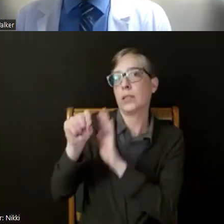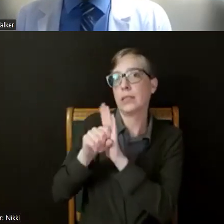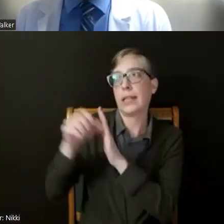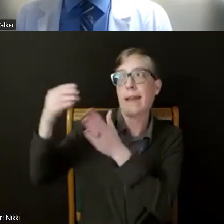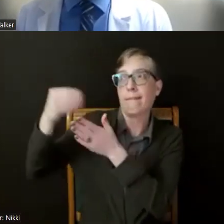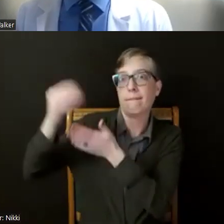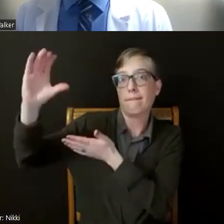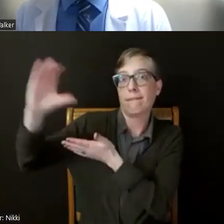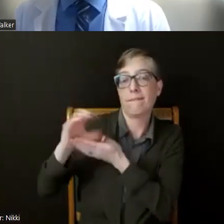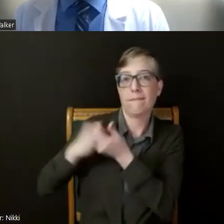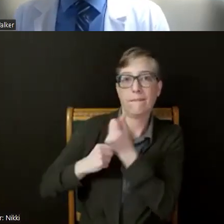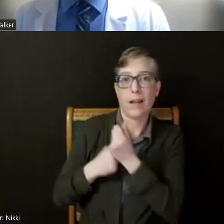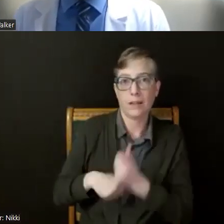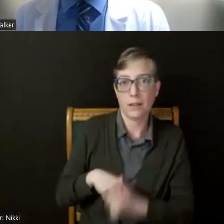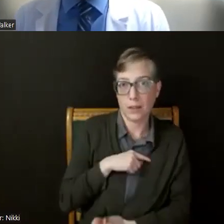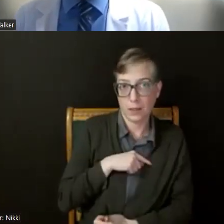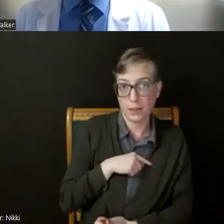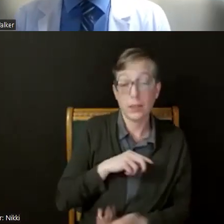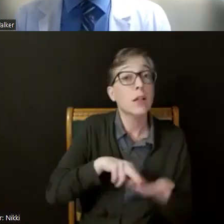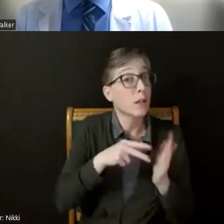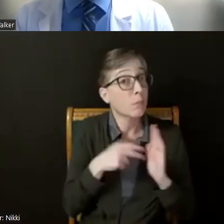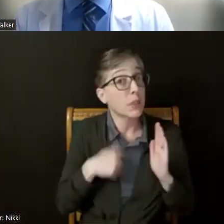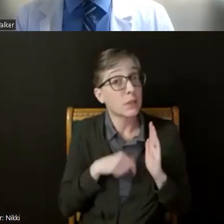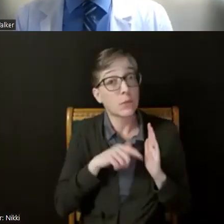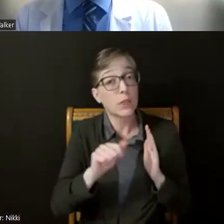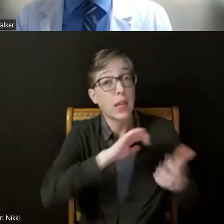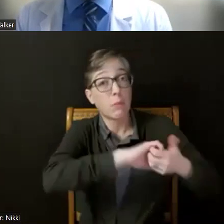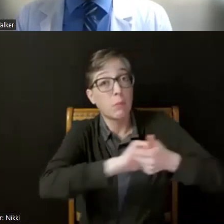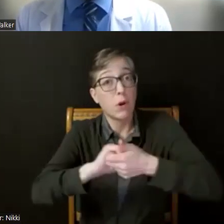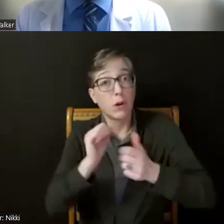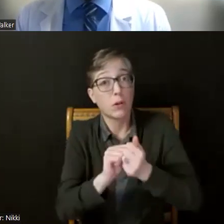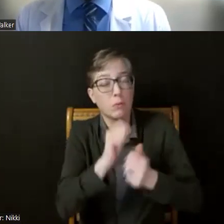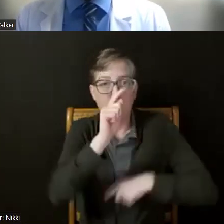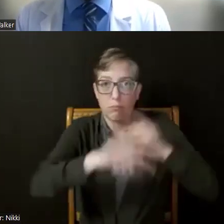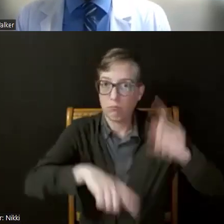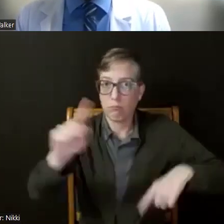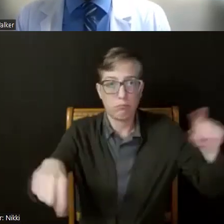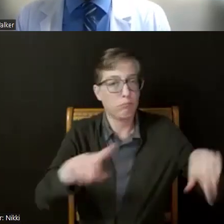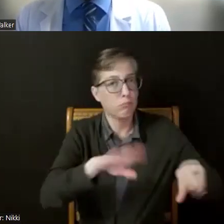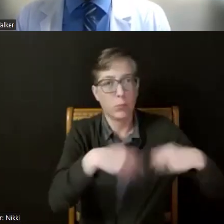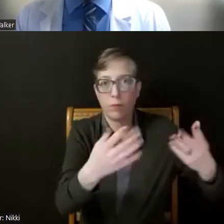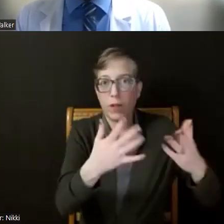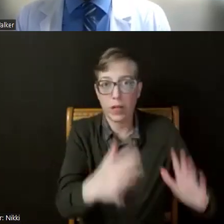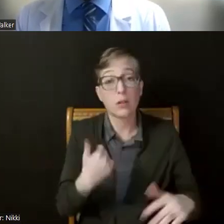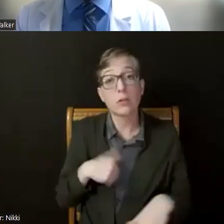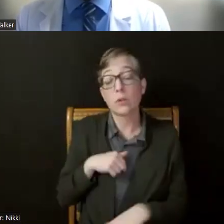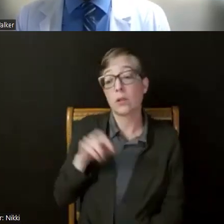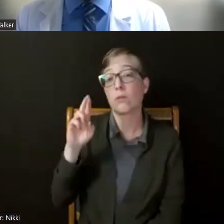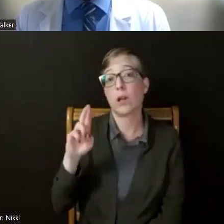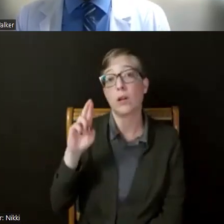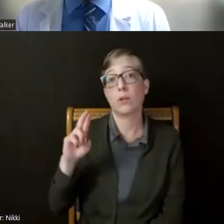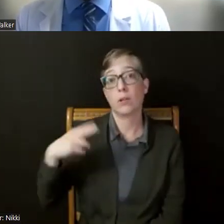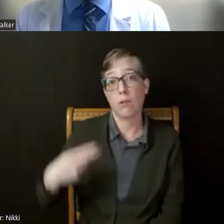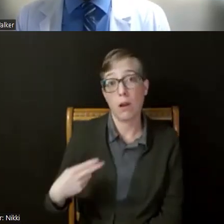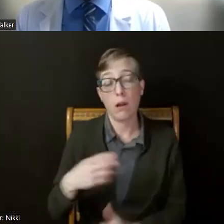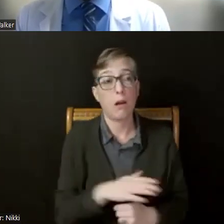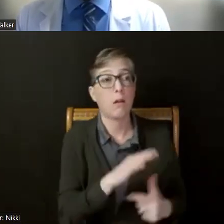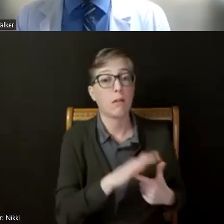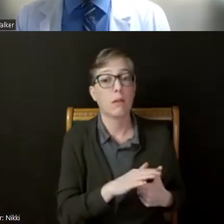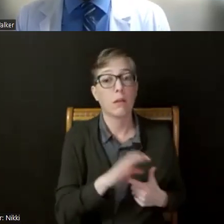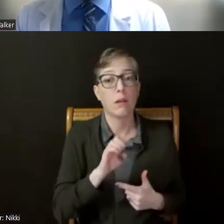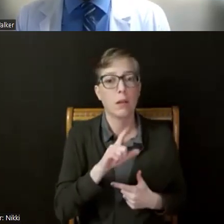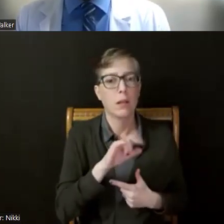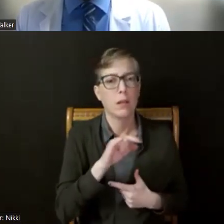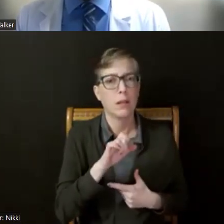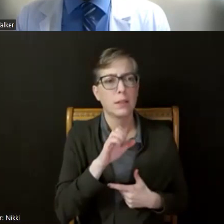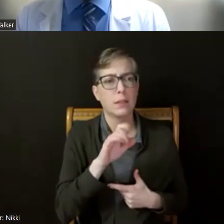work with multiple providers. We work with Rochester Regional, we work with Elizabeth Wendy, we work with a variety of providers. We